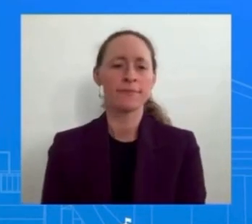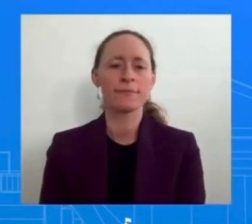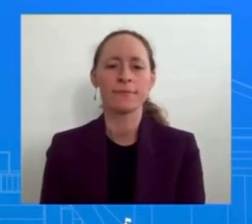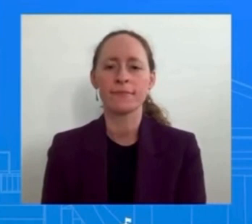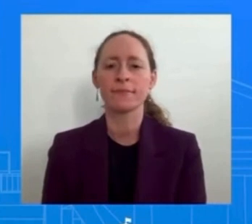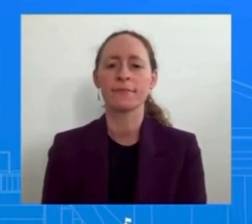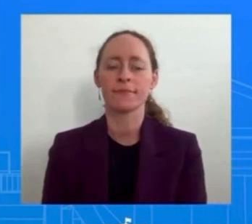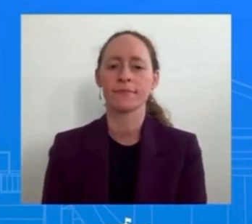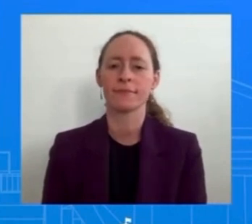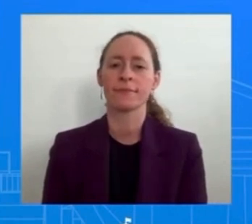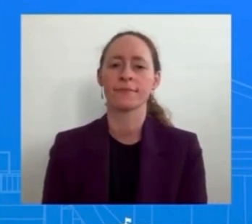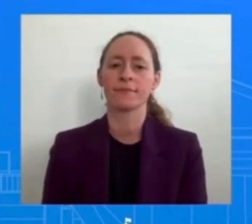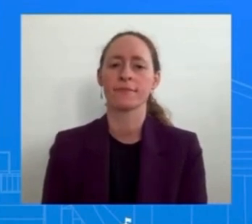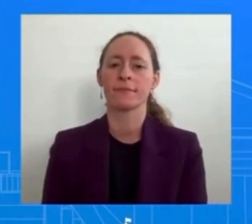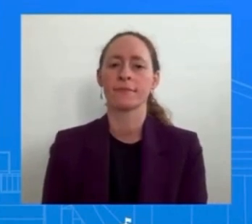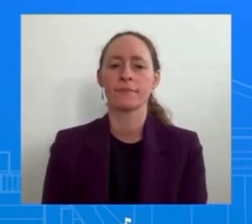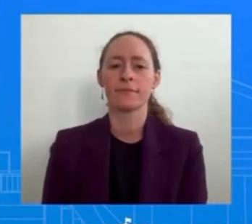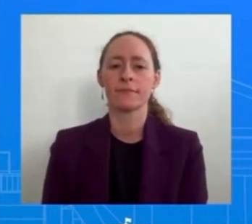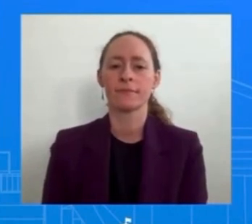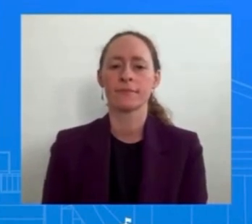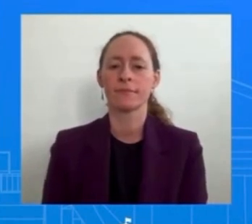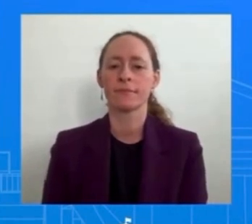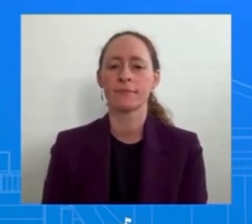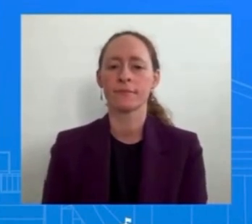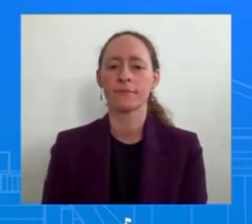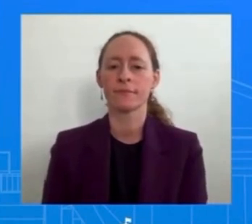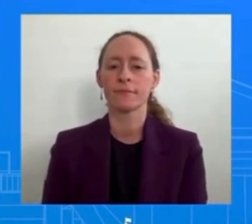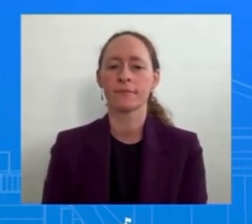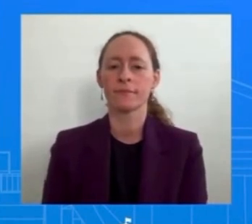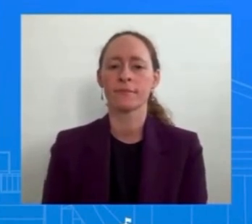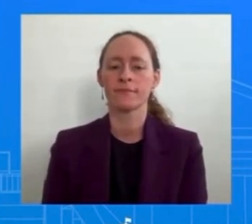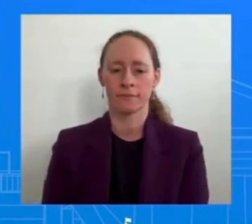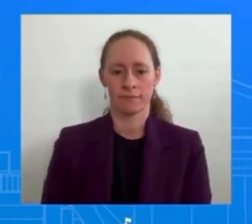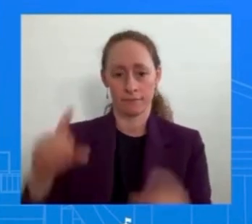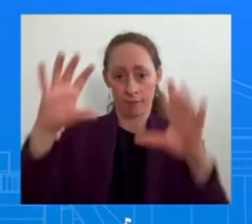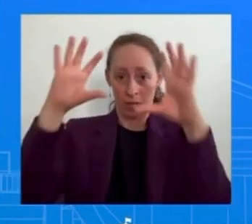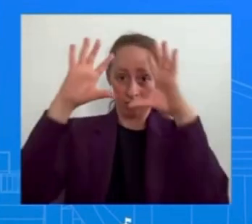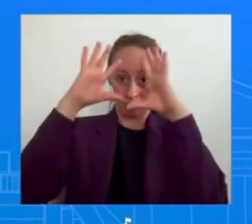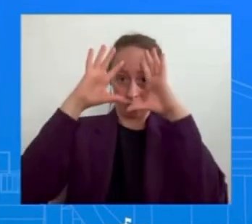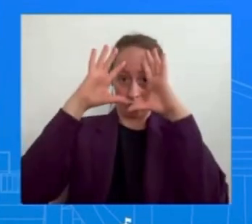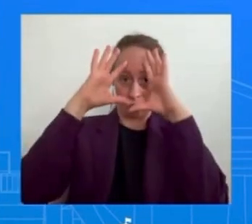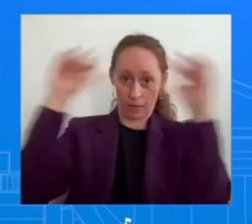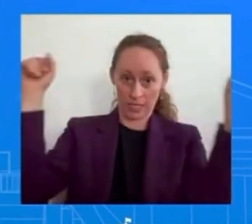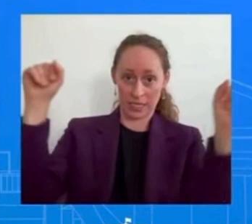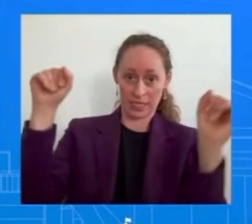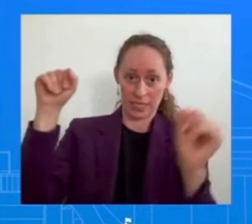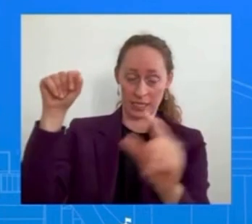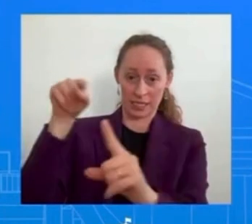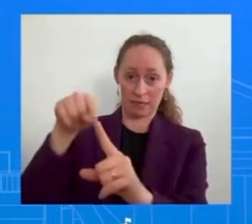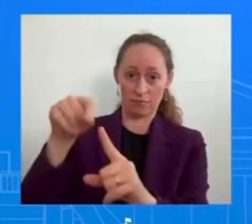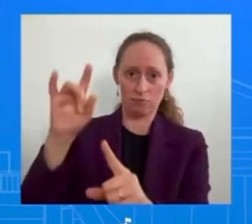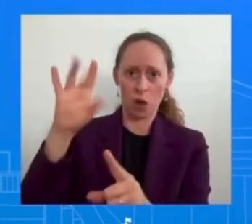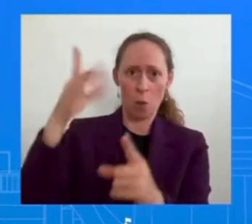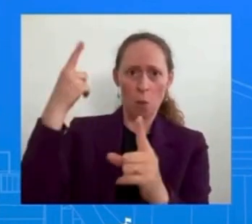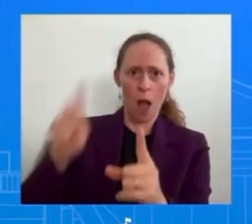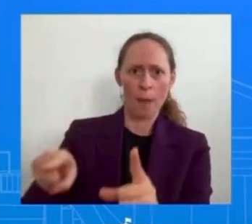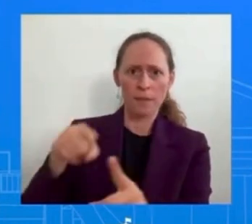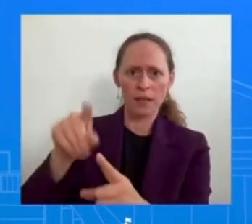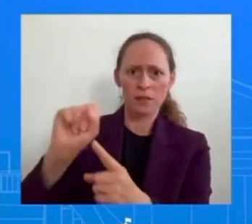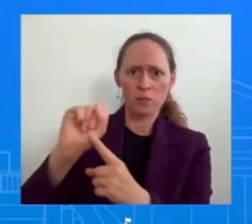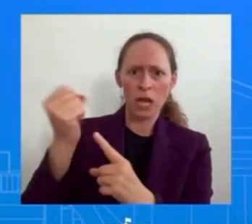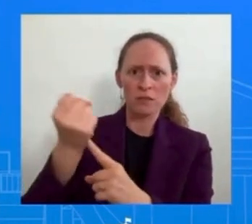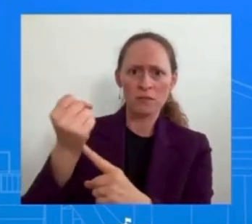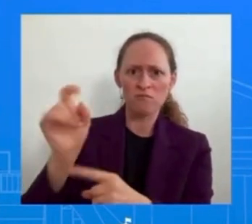Bazoum, his family and members of the government, as well as the unacceptable conditions under which they are being held. We always raise